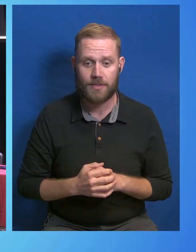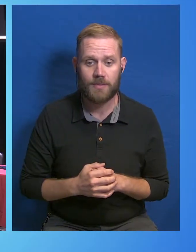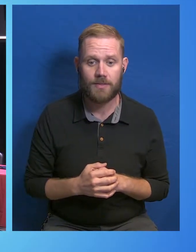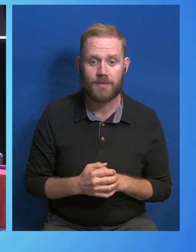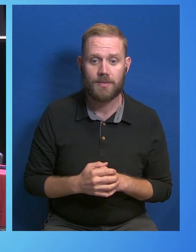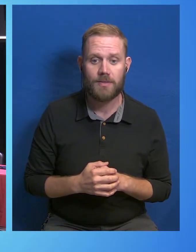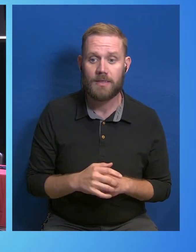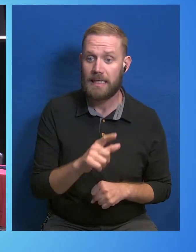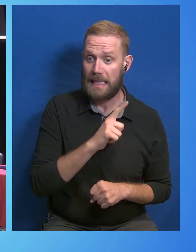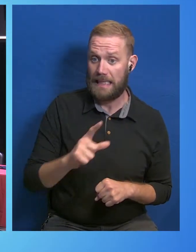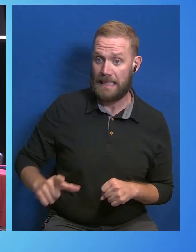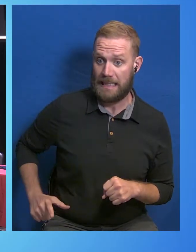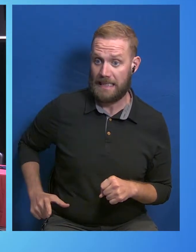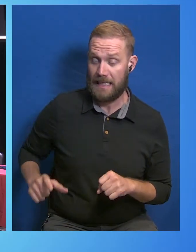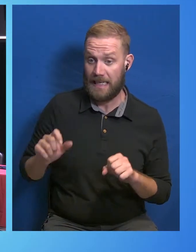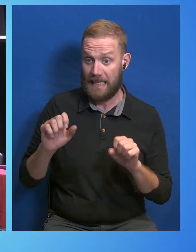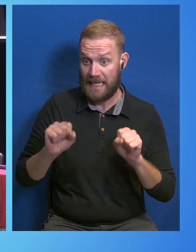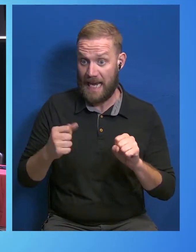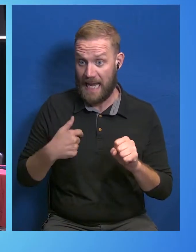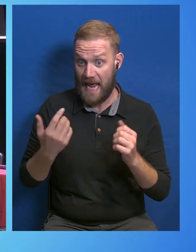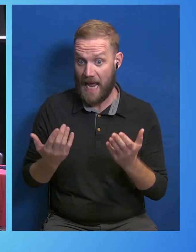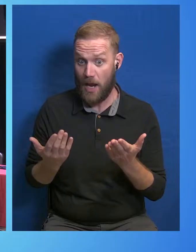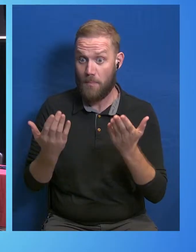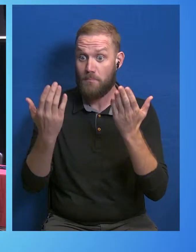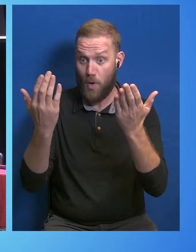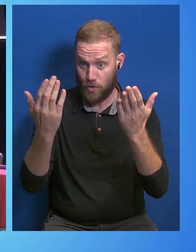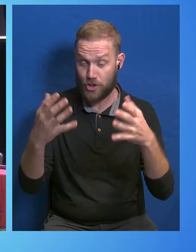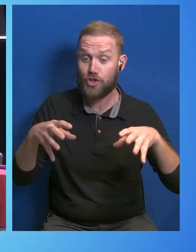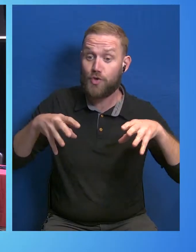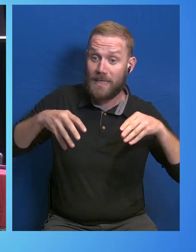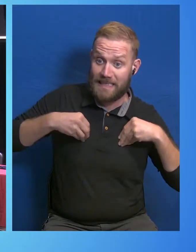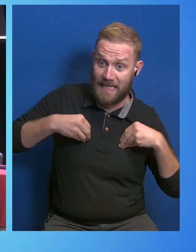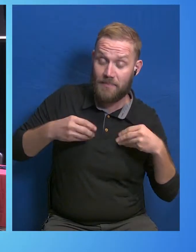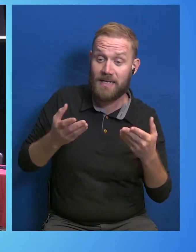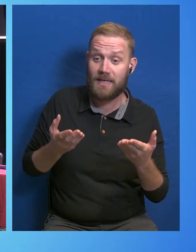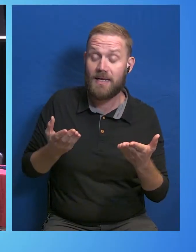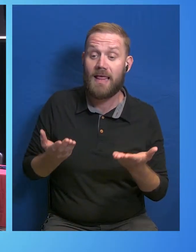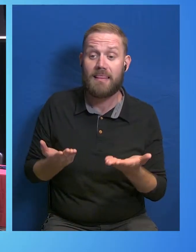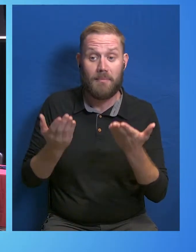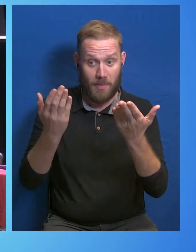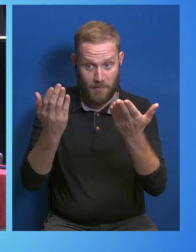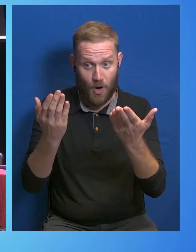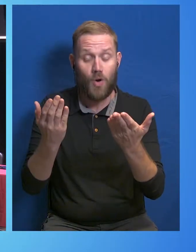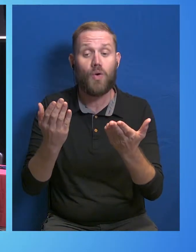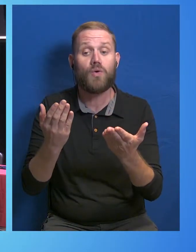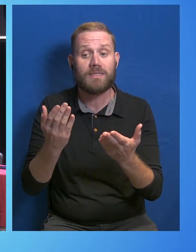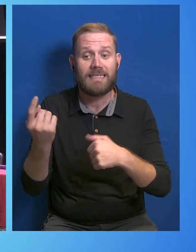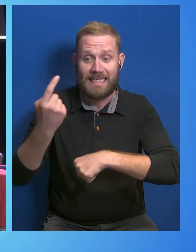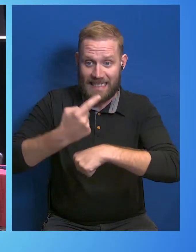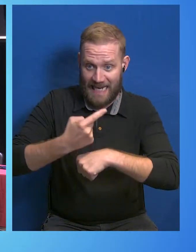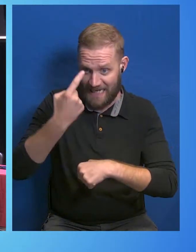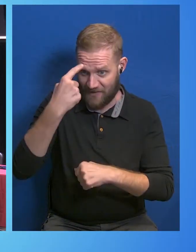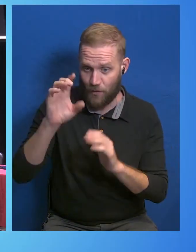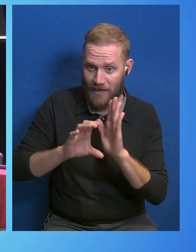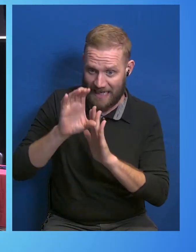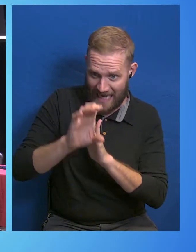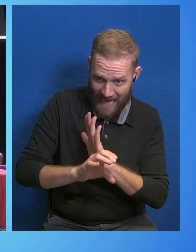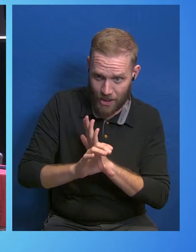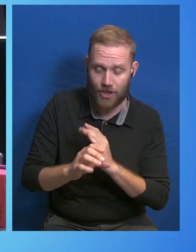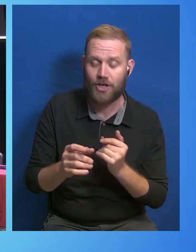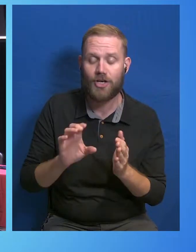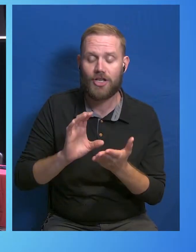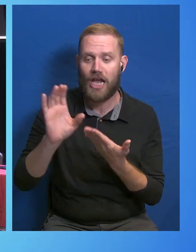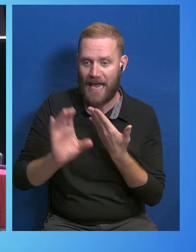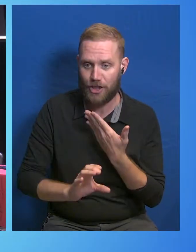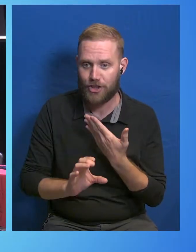Yes. Can I make a motion to accept the proposed calendar dates for the 2026 year as proposed in this